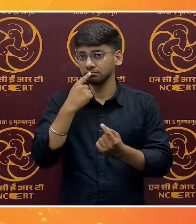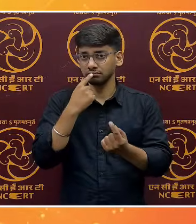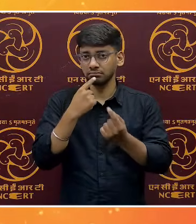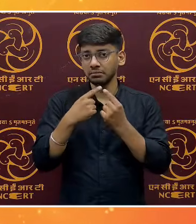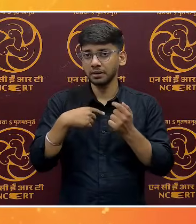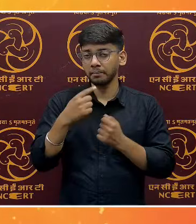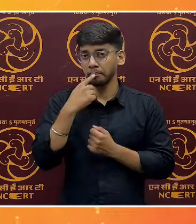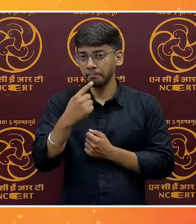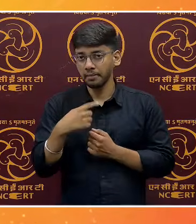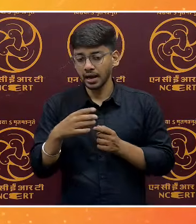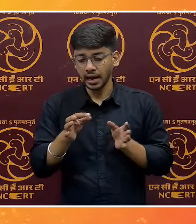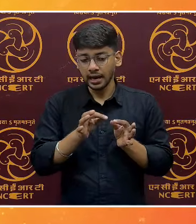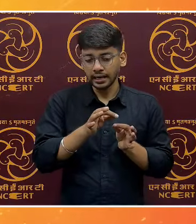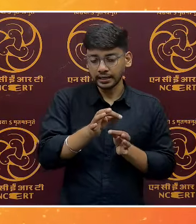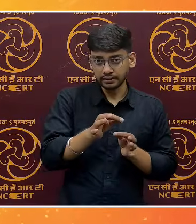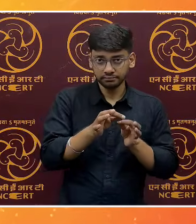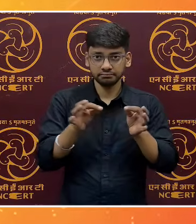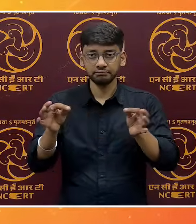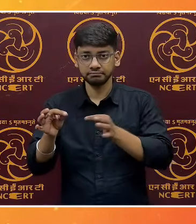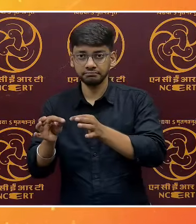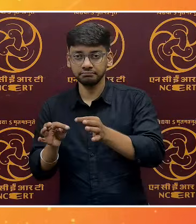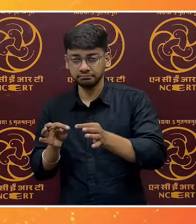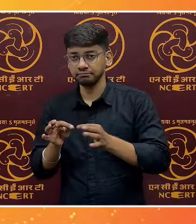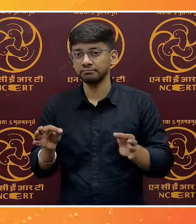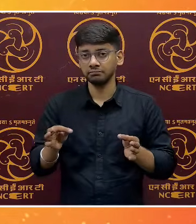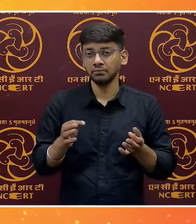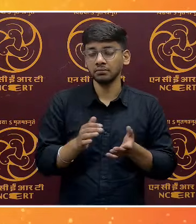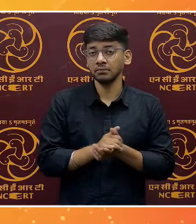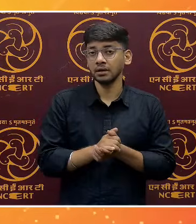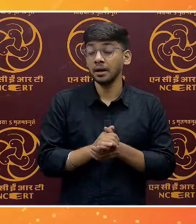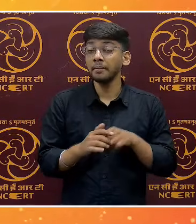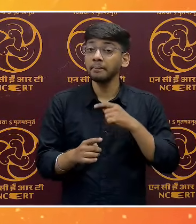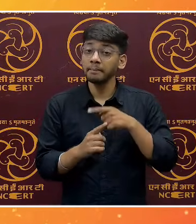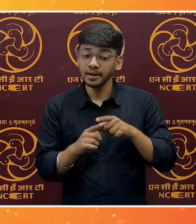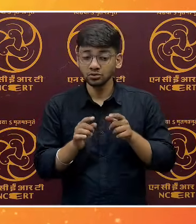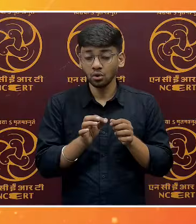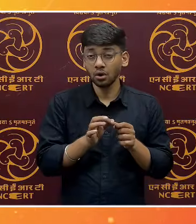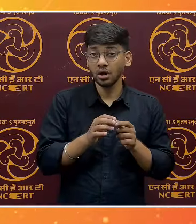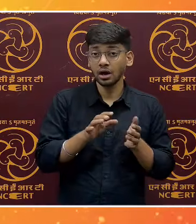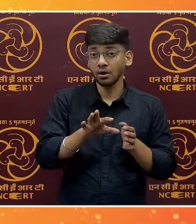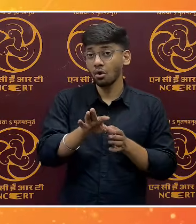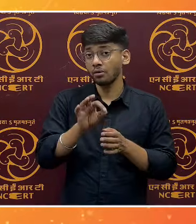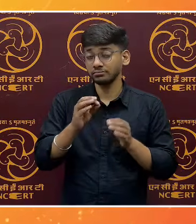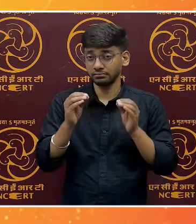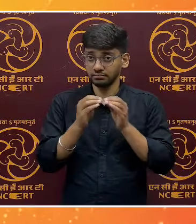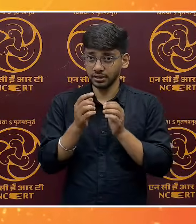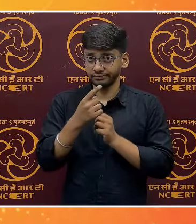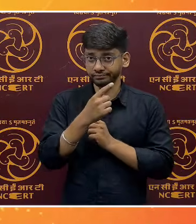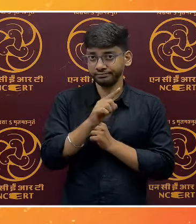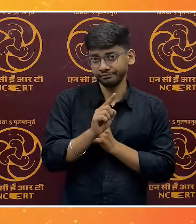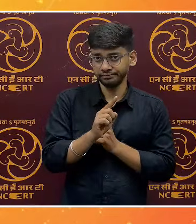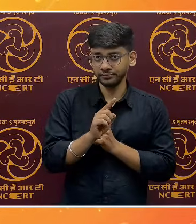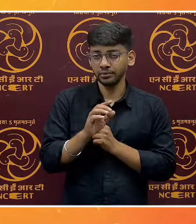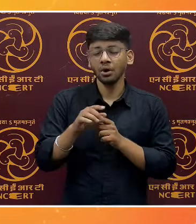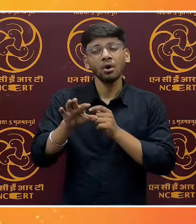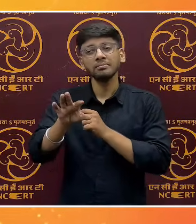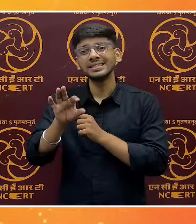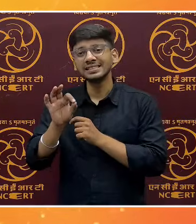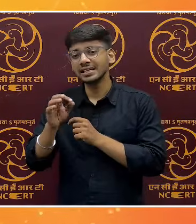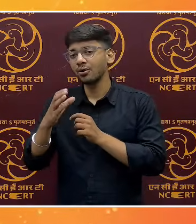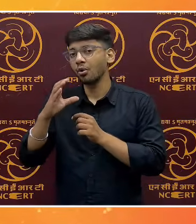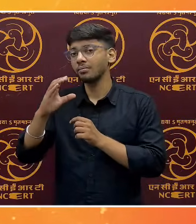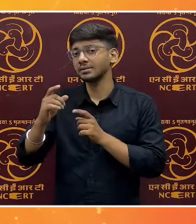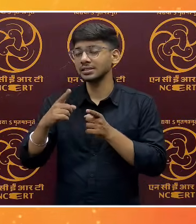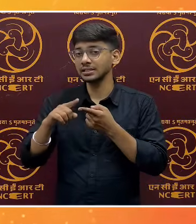tells about the distance around the figure or it talk about the boundary. So the option B is correct. Option C says length of